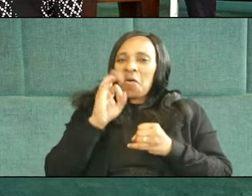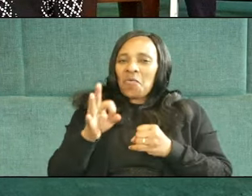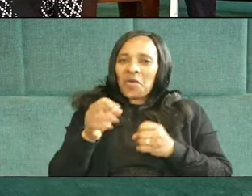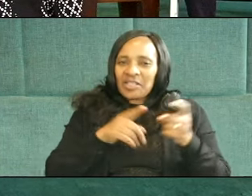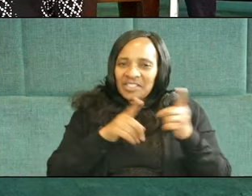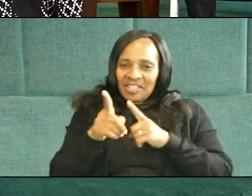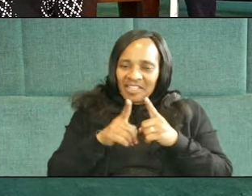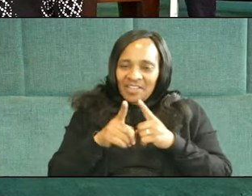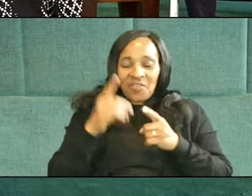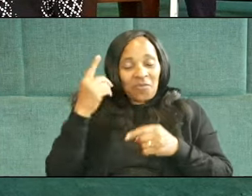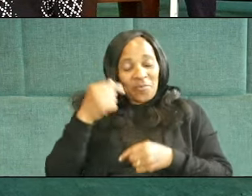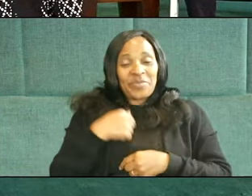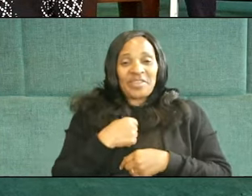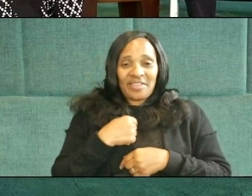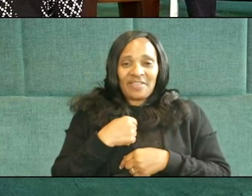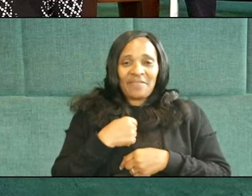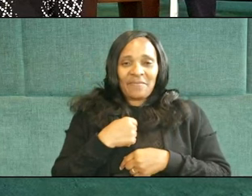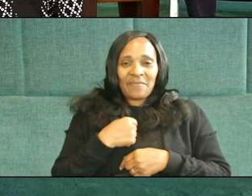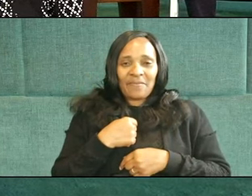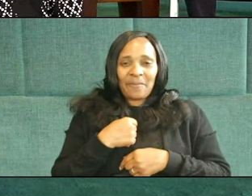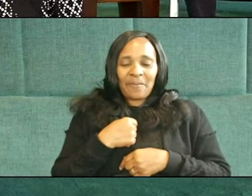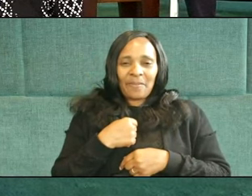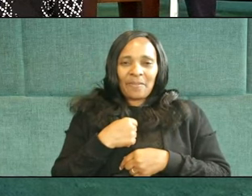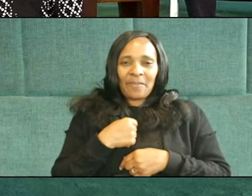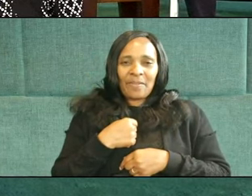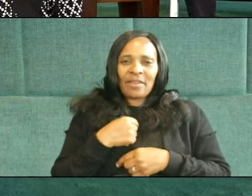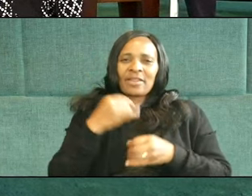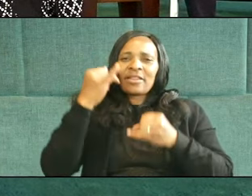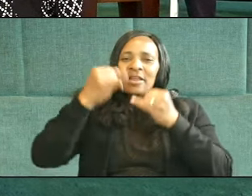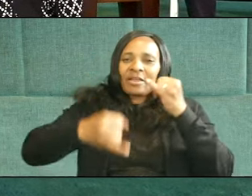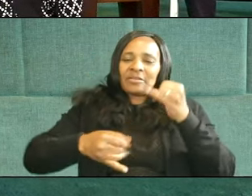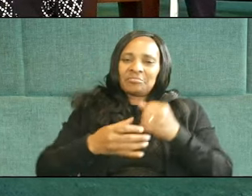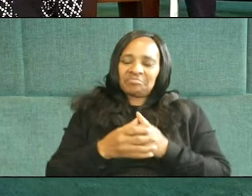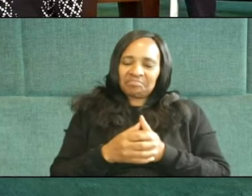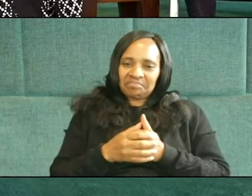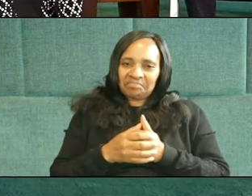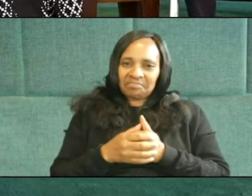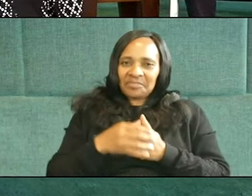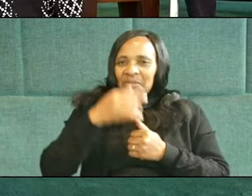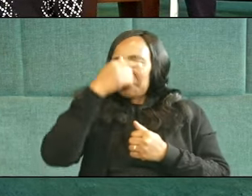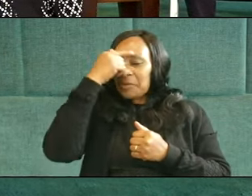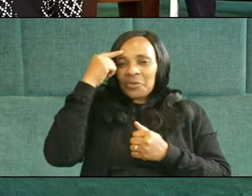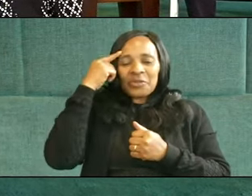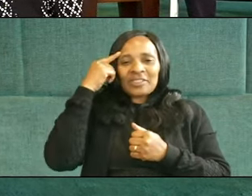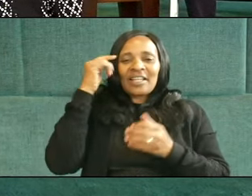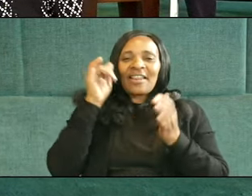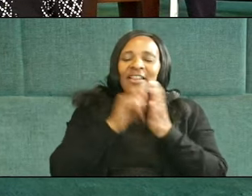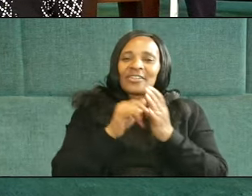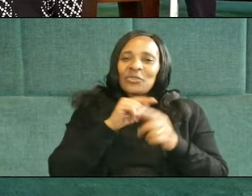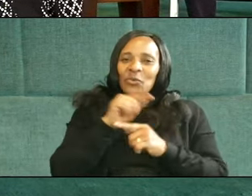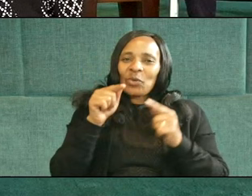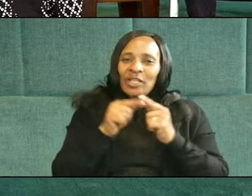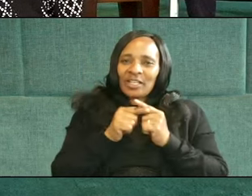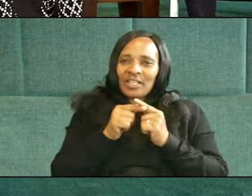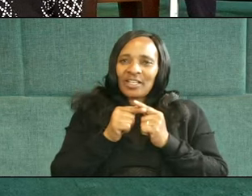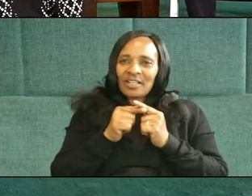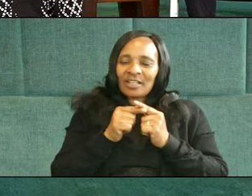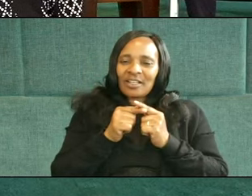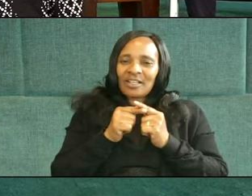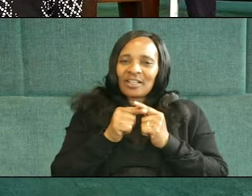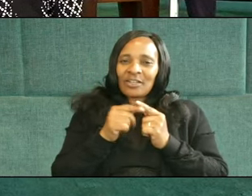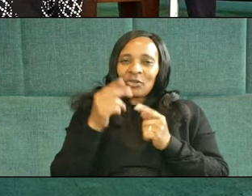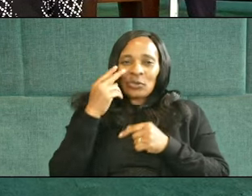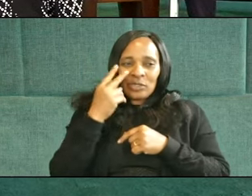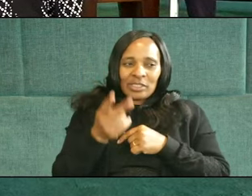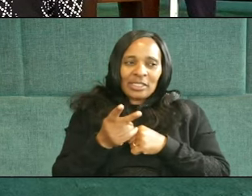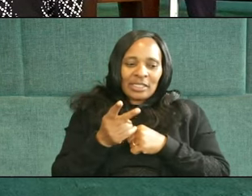Mm-hmm. For me, I'd like the end, because that's when you